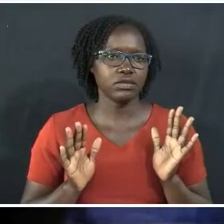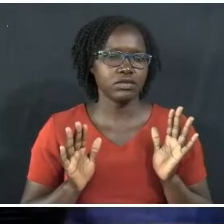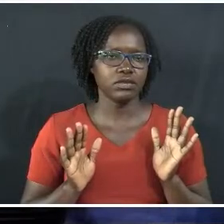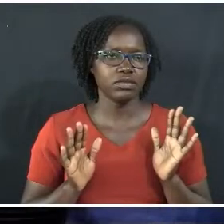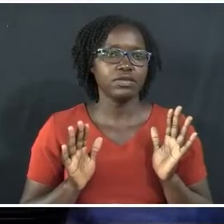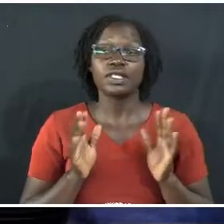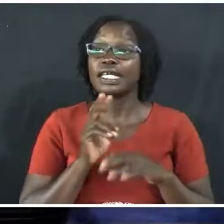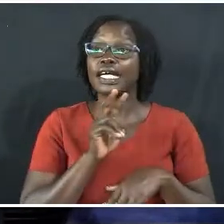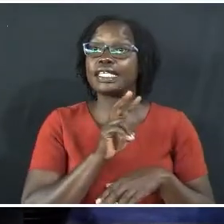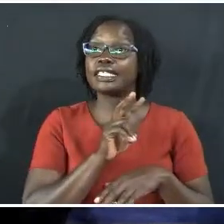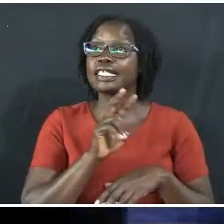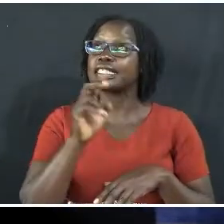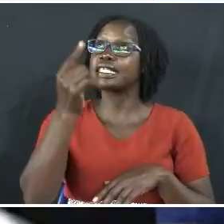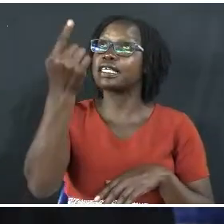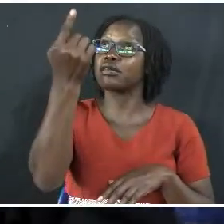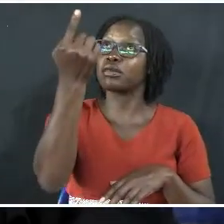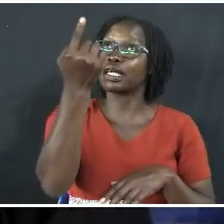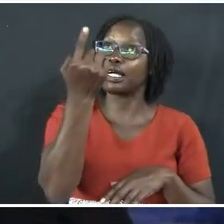And I see him coming.